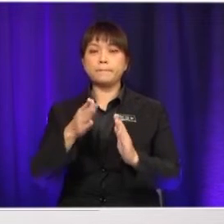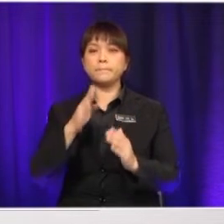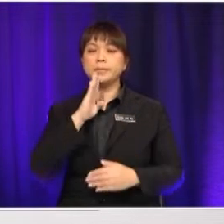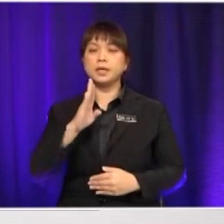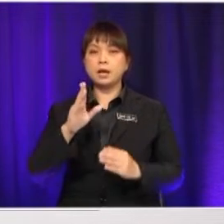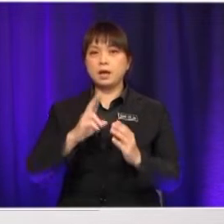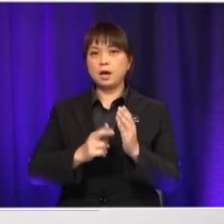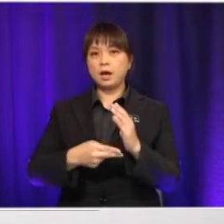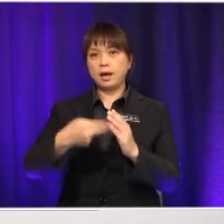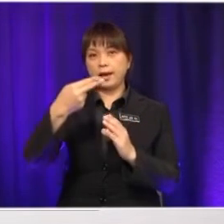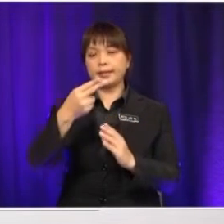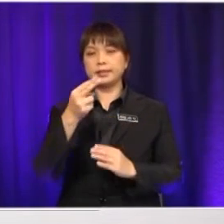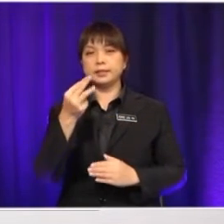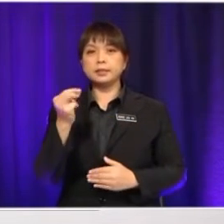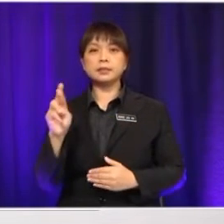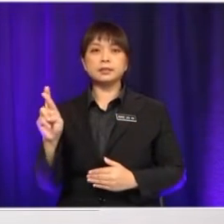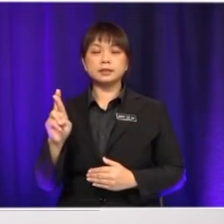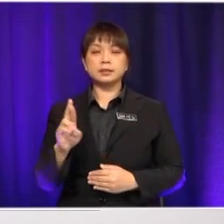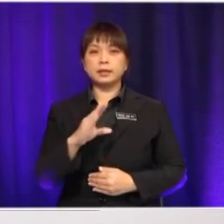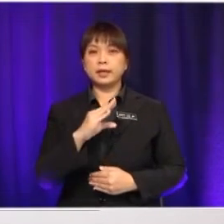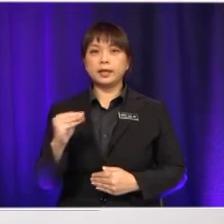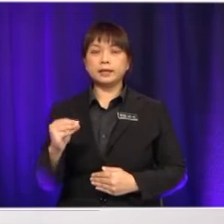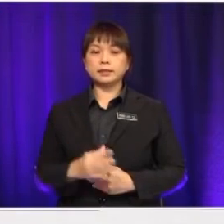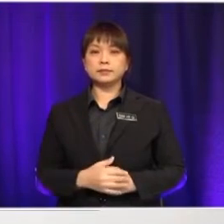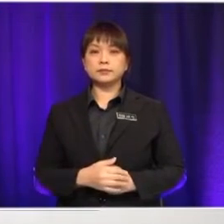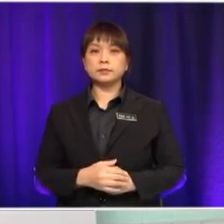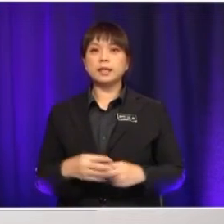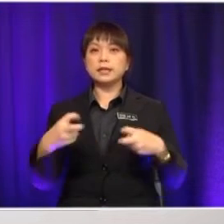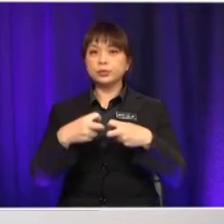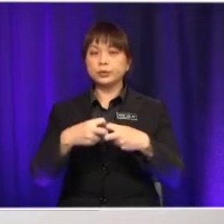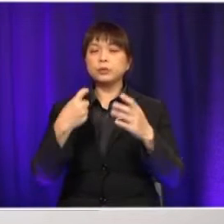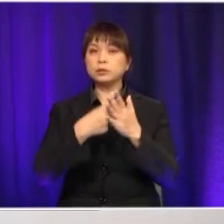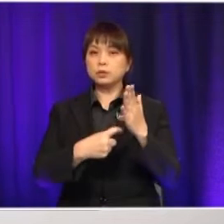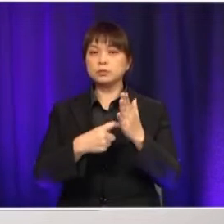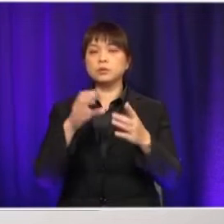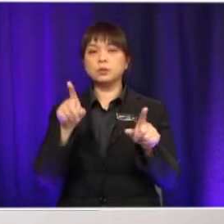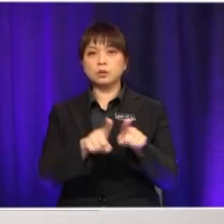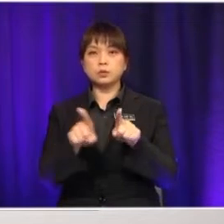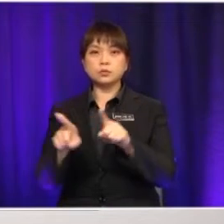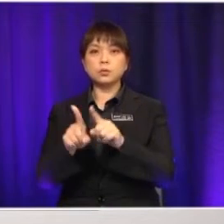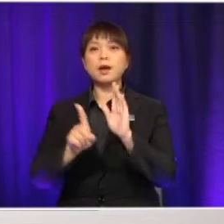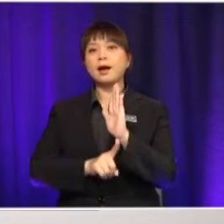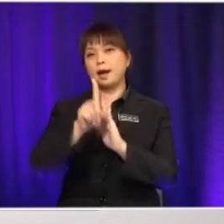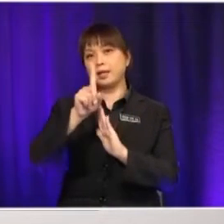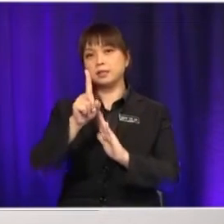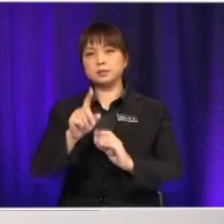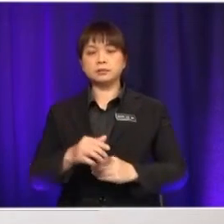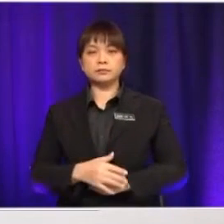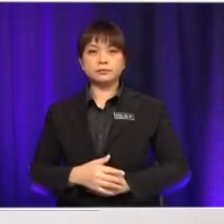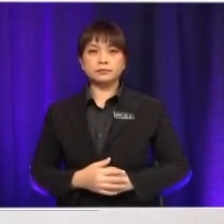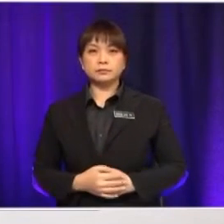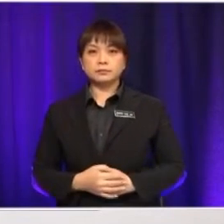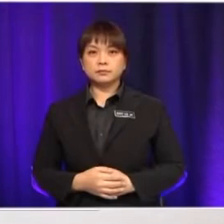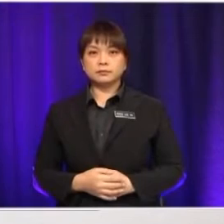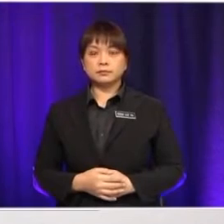is because a desktop computer needs to be plugged in every time when using. I see. Okay, so this